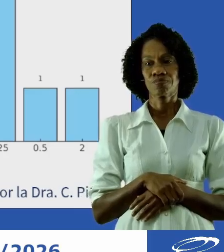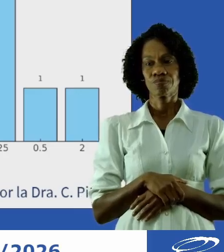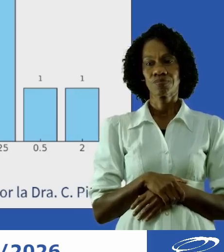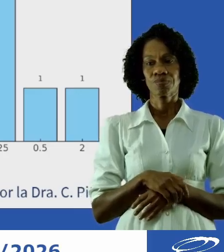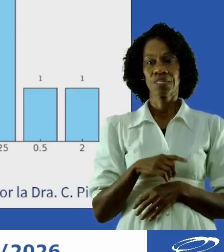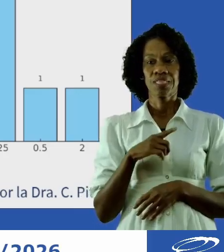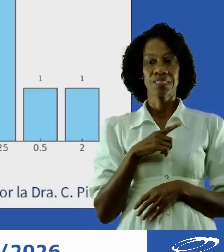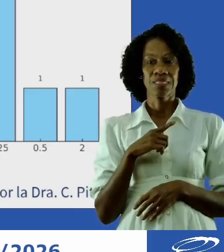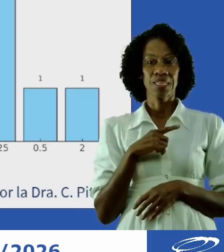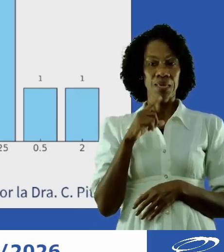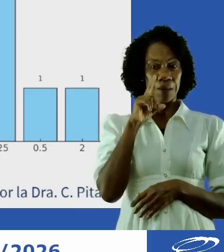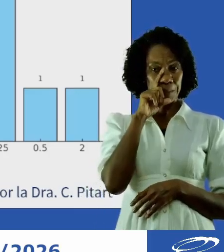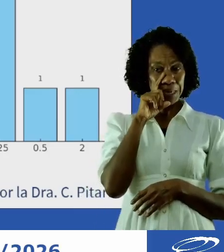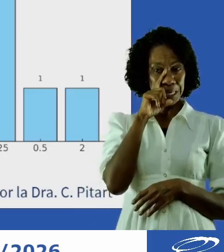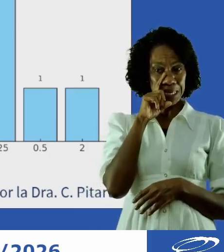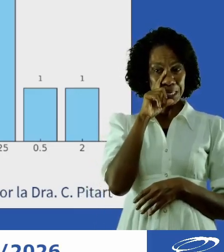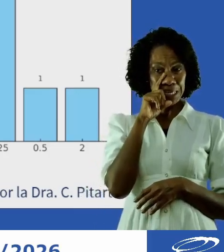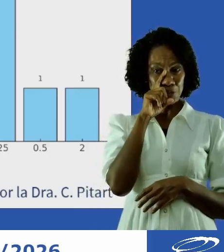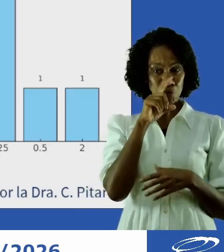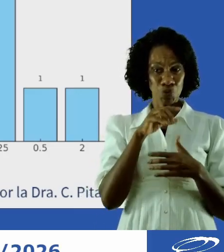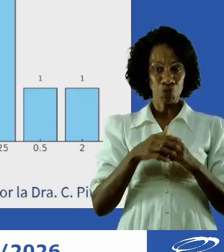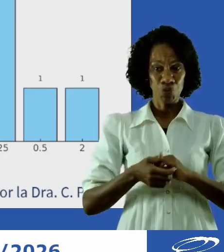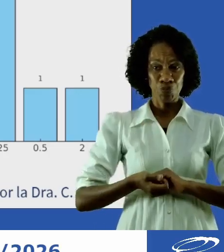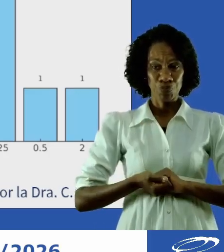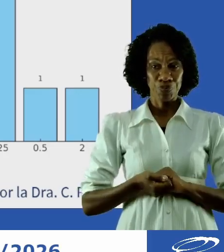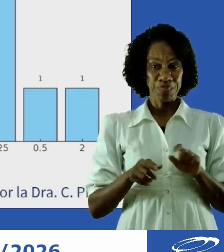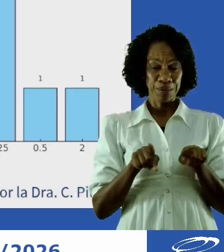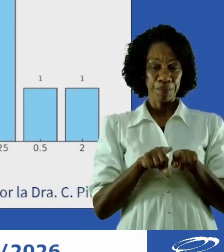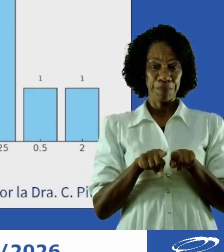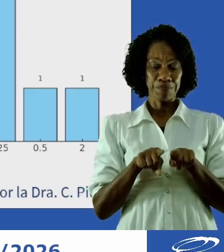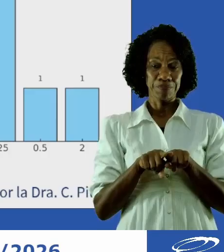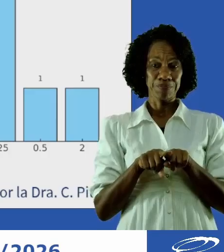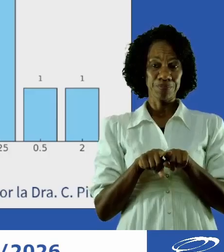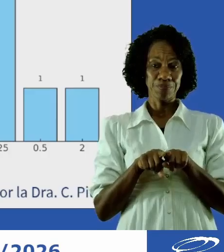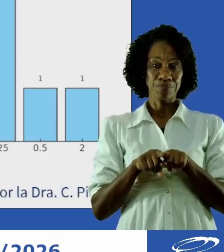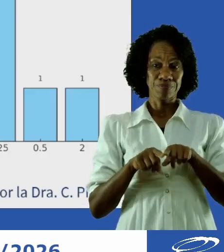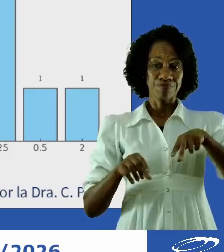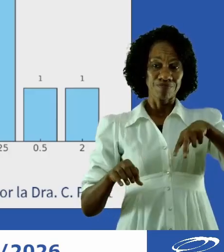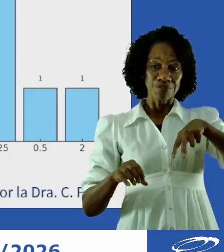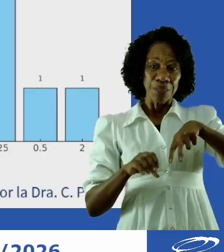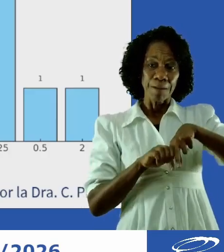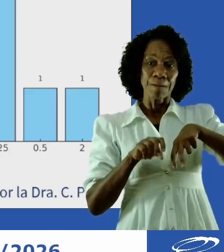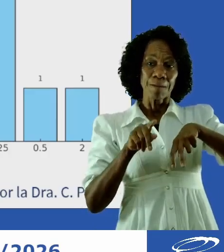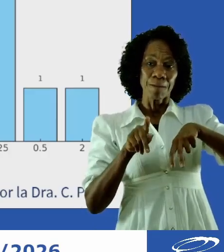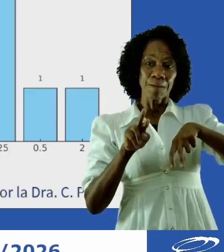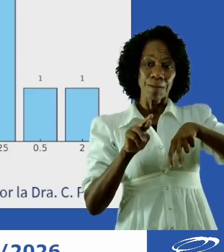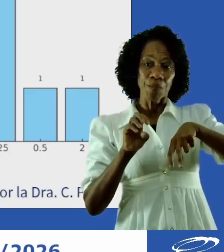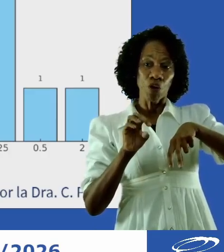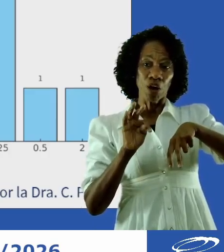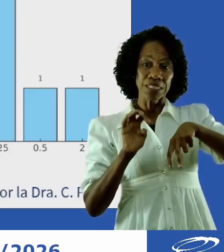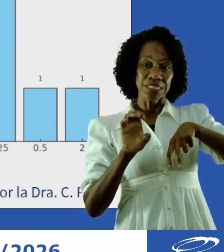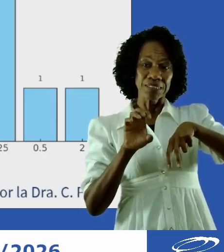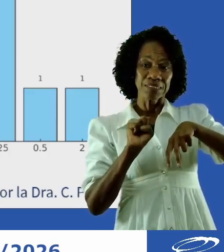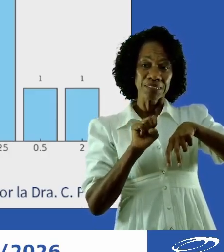skin and soft tissue infections, including prosthetic joint infections. But for coagulus negative Staphylococci, there are